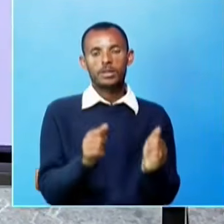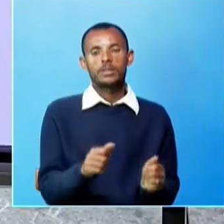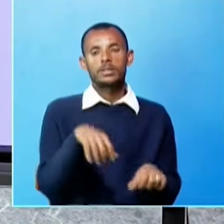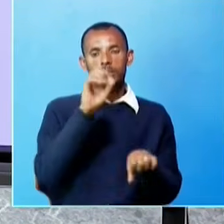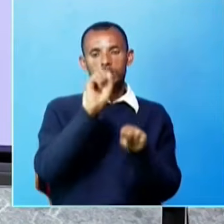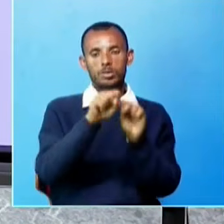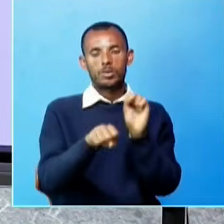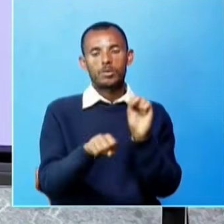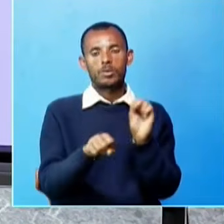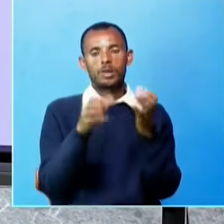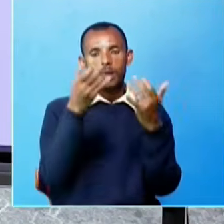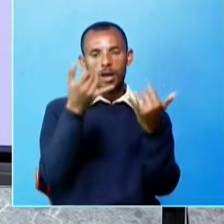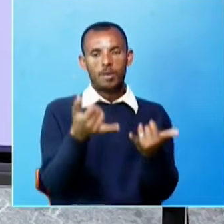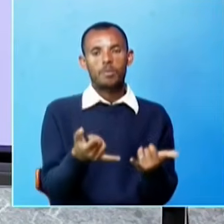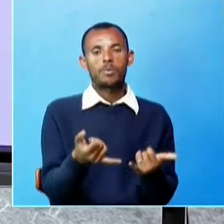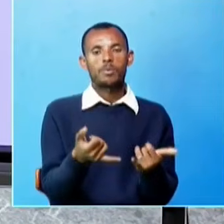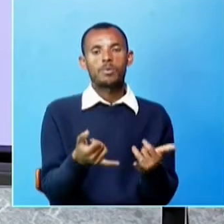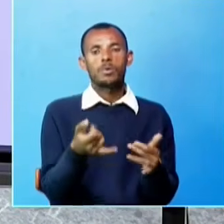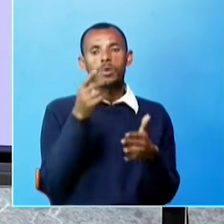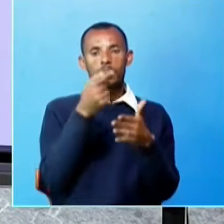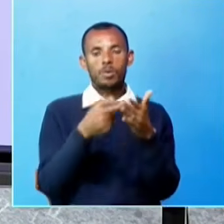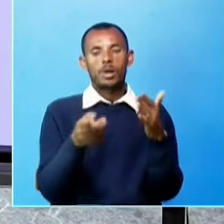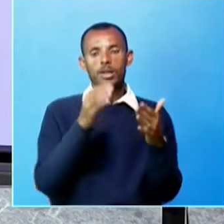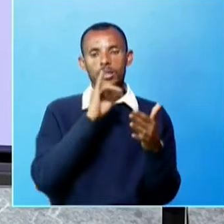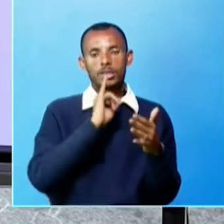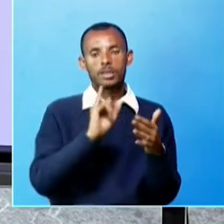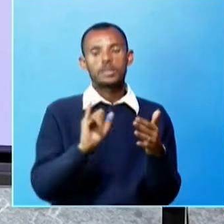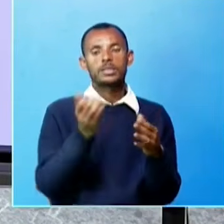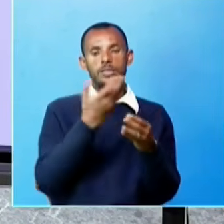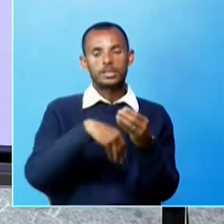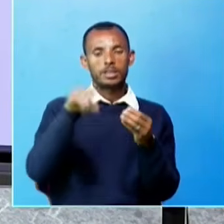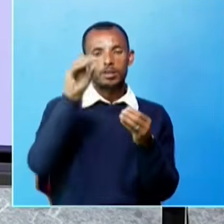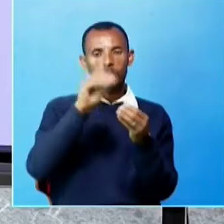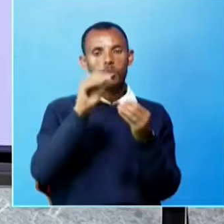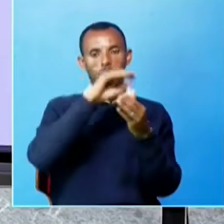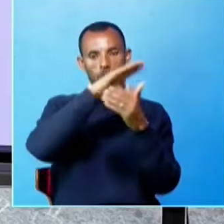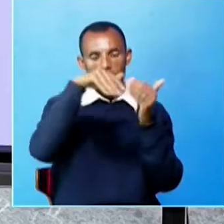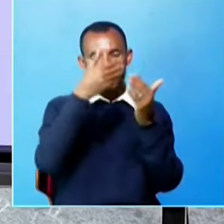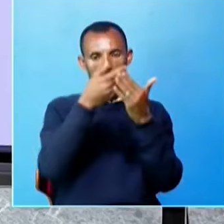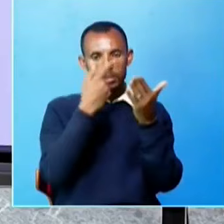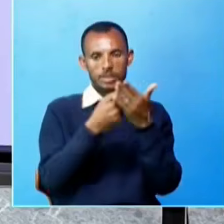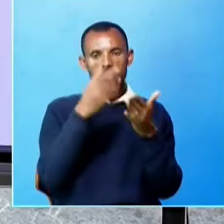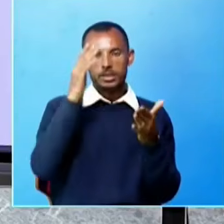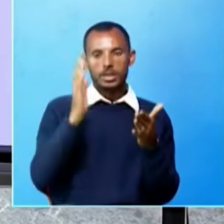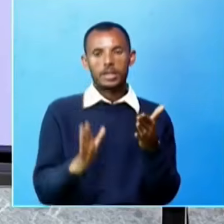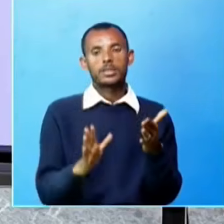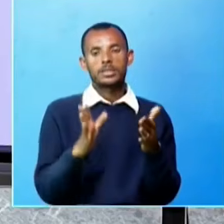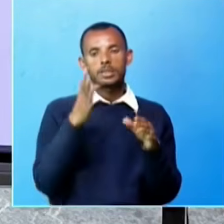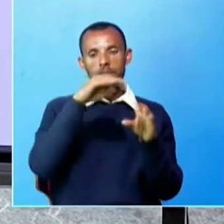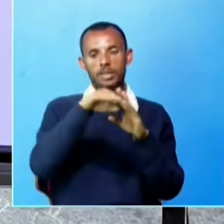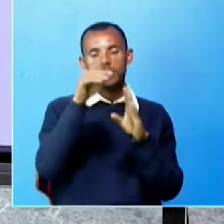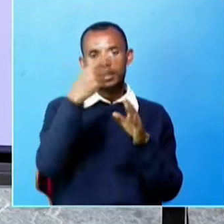So now, what is the sum of all these sides in the base?